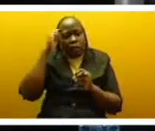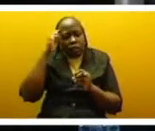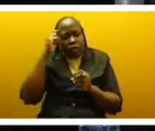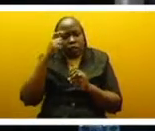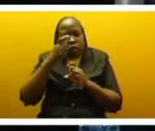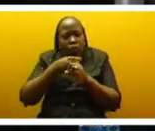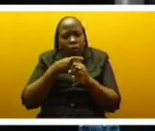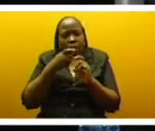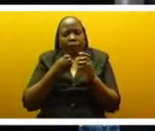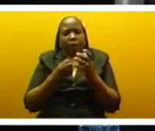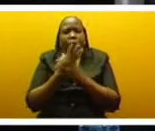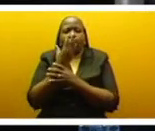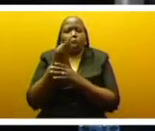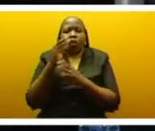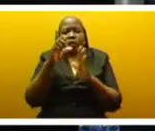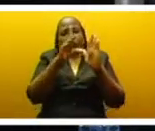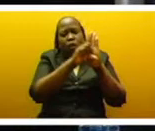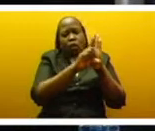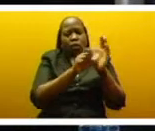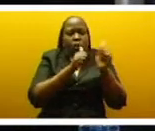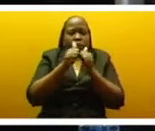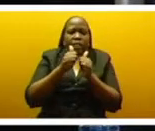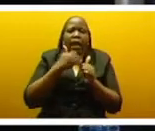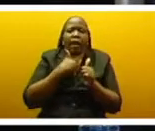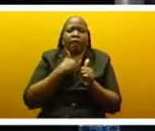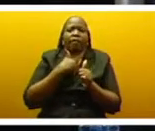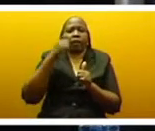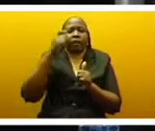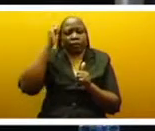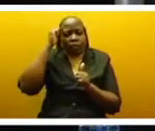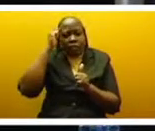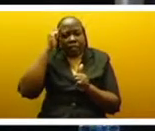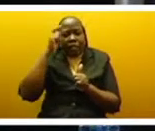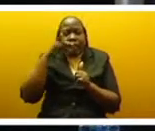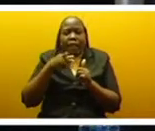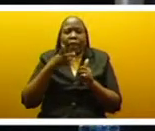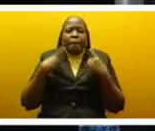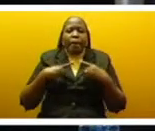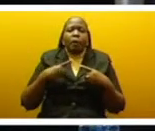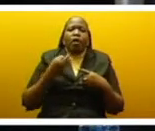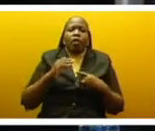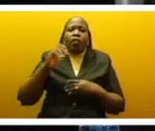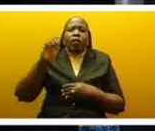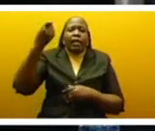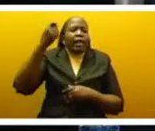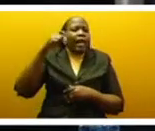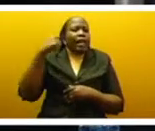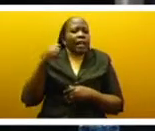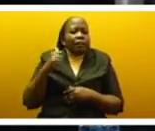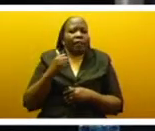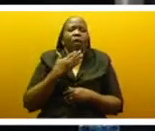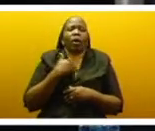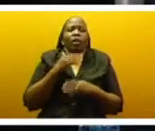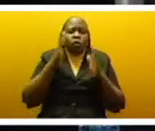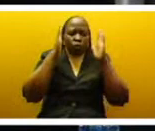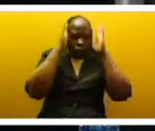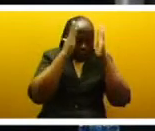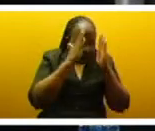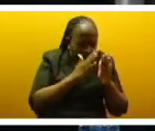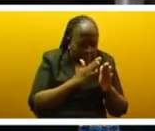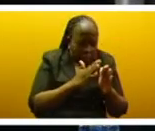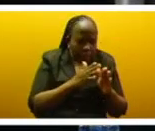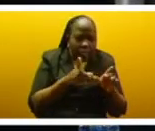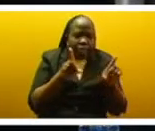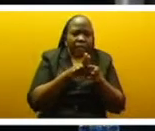the laws we have considered that the people of Kenya did not intend to vest or concentrate such sweeping